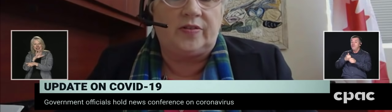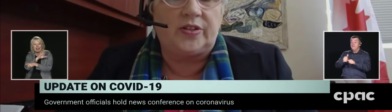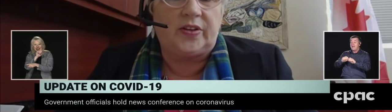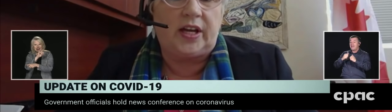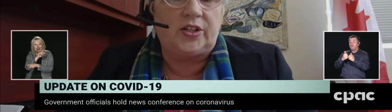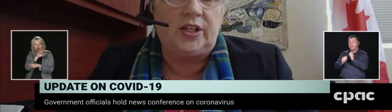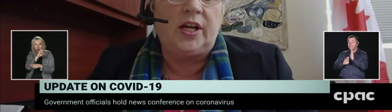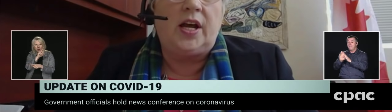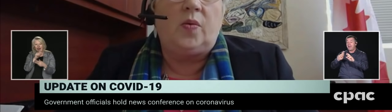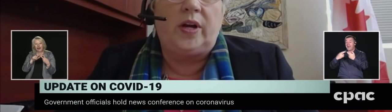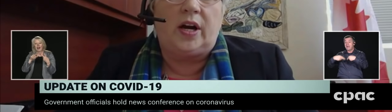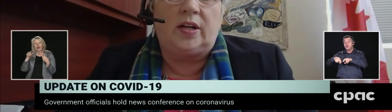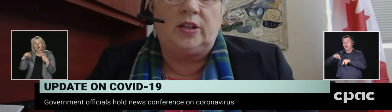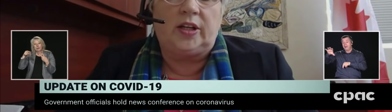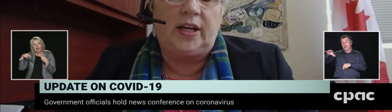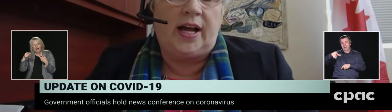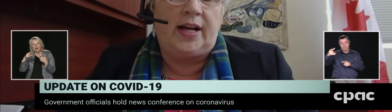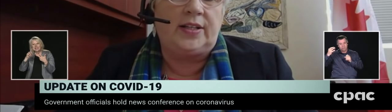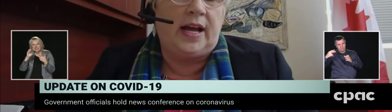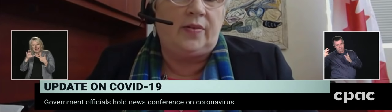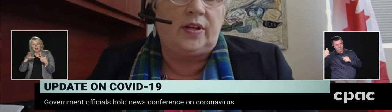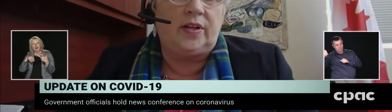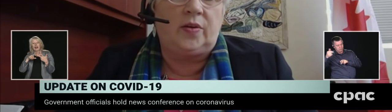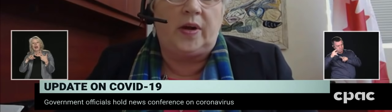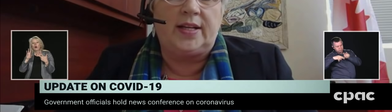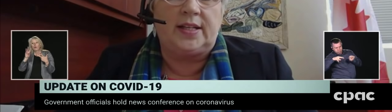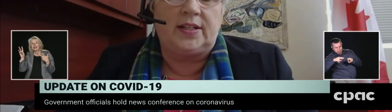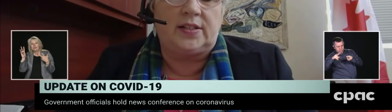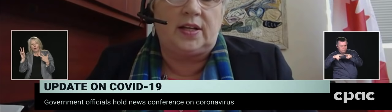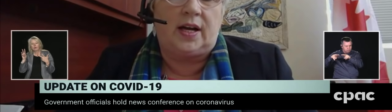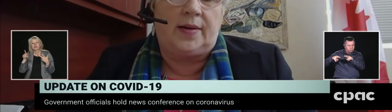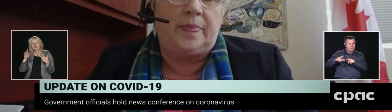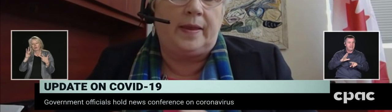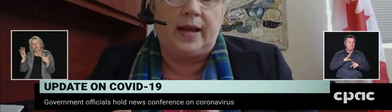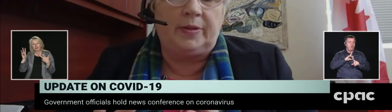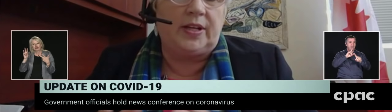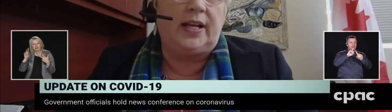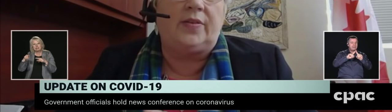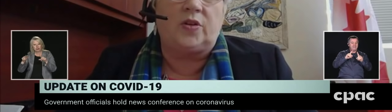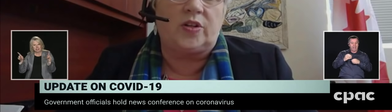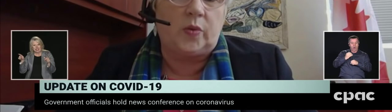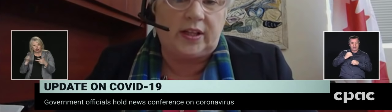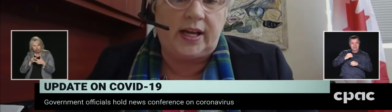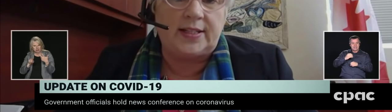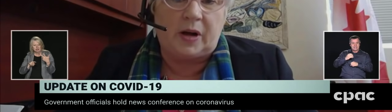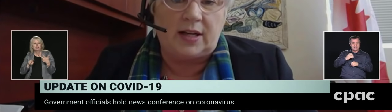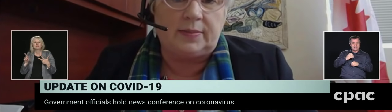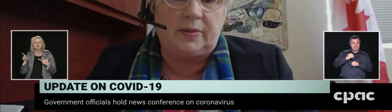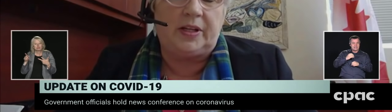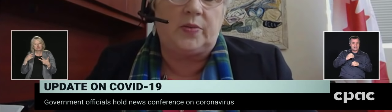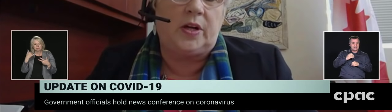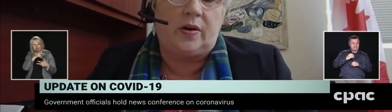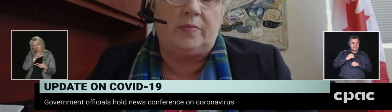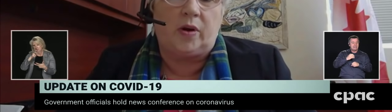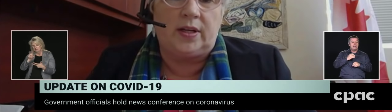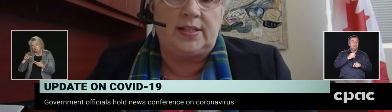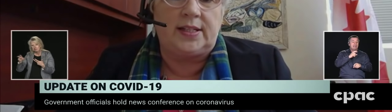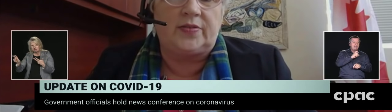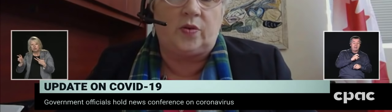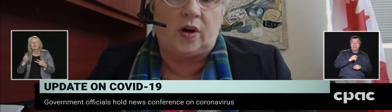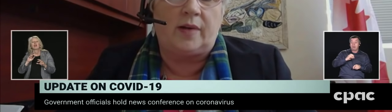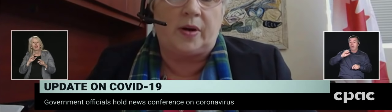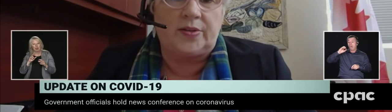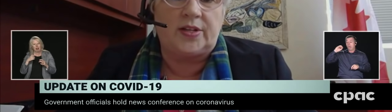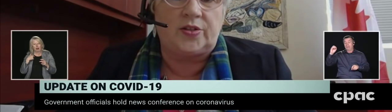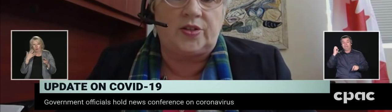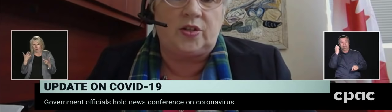Western Diversification. We are looking at now the ways that it's able to get it out the door as quickly as possible, because we know how important this is